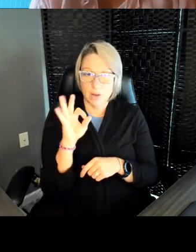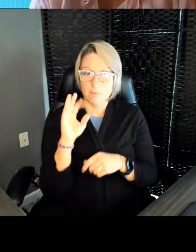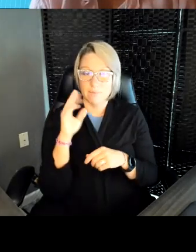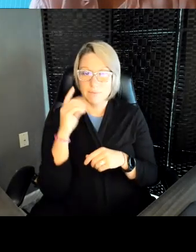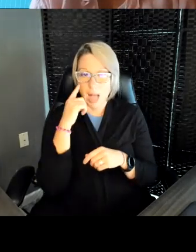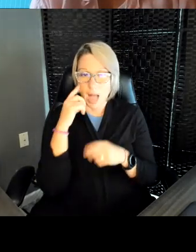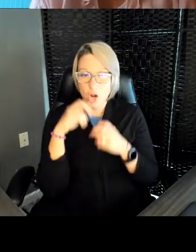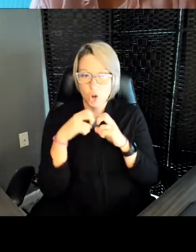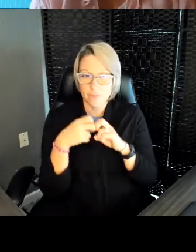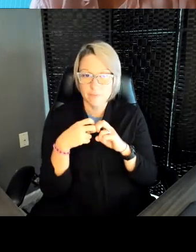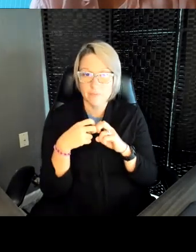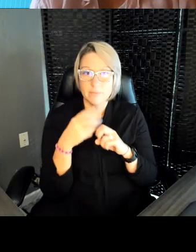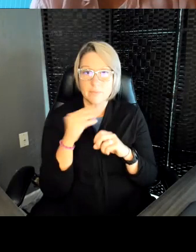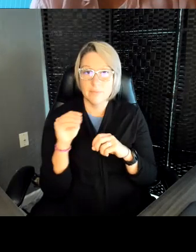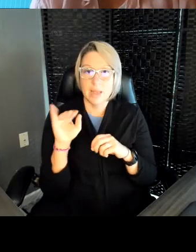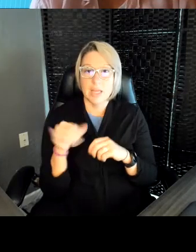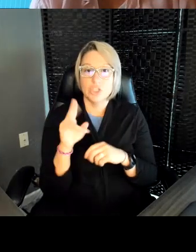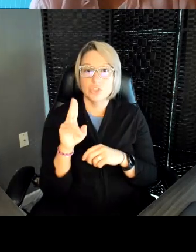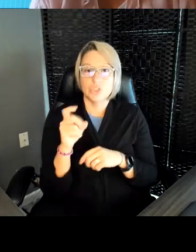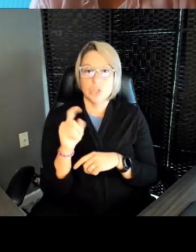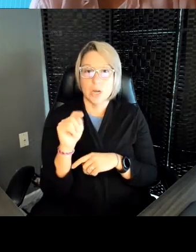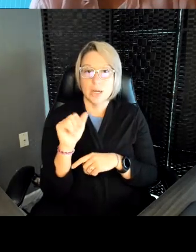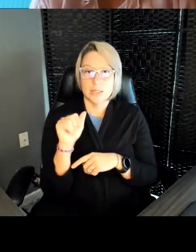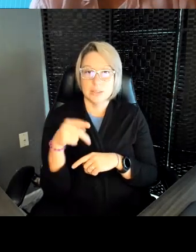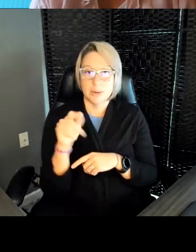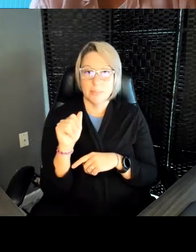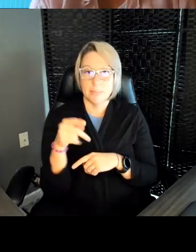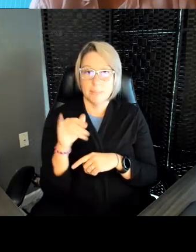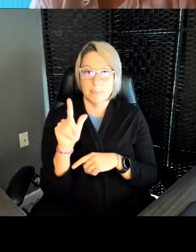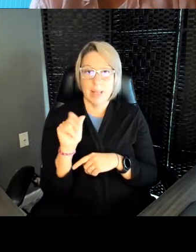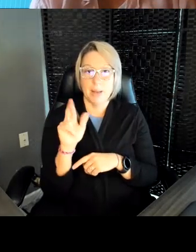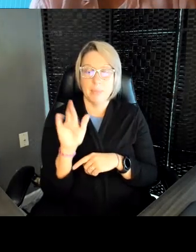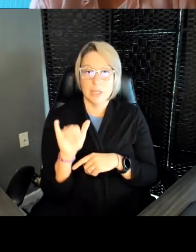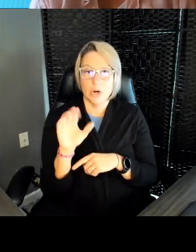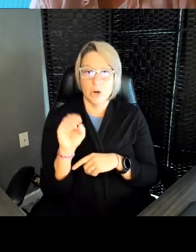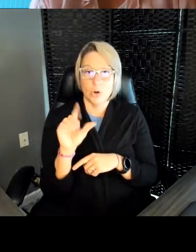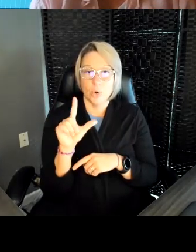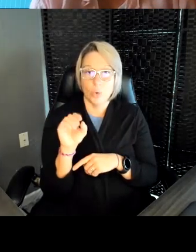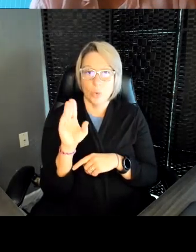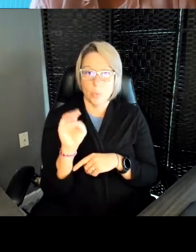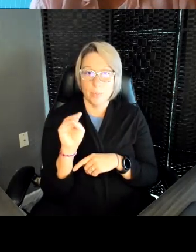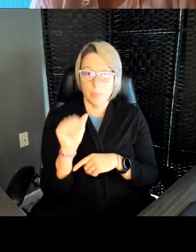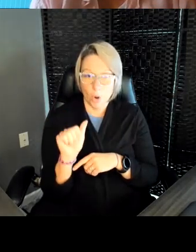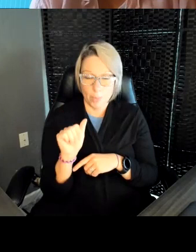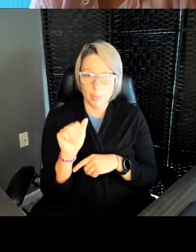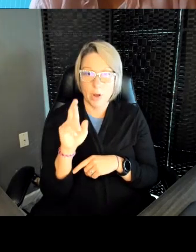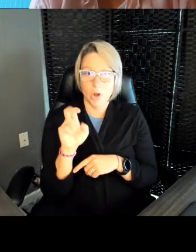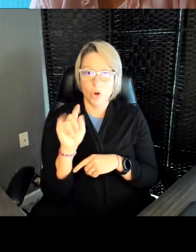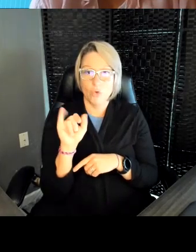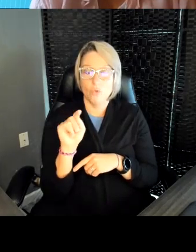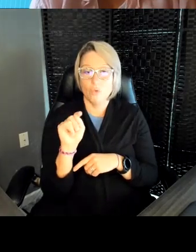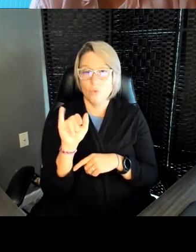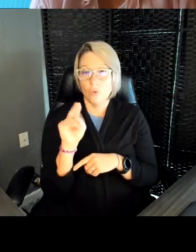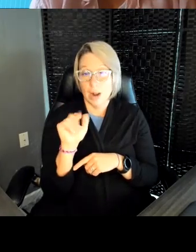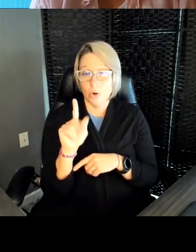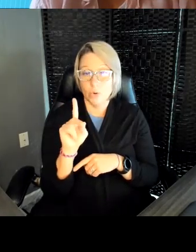And juxtapapillary coloboma, retinal dysplasia, Bergmeister's papilla in the left eye, and